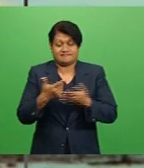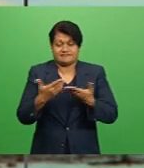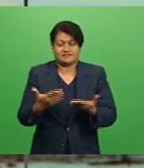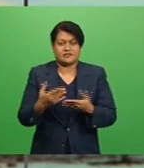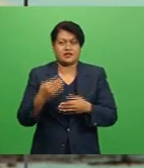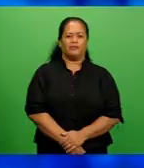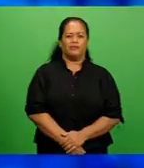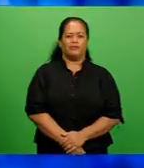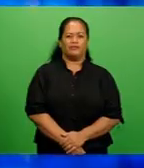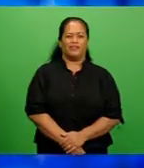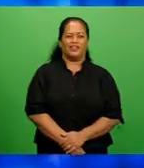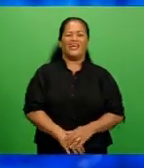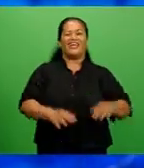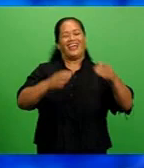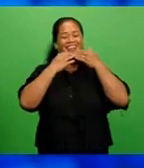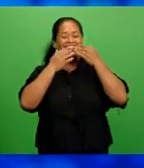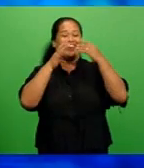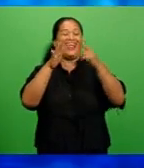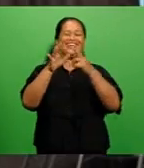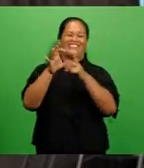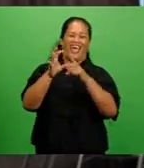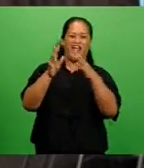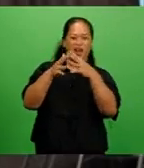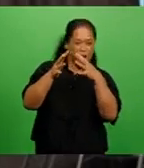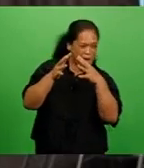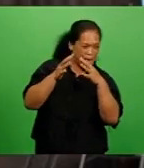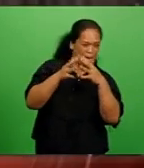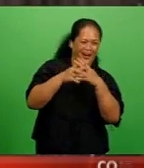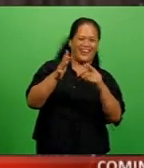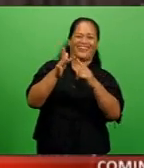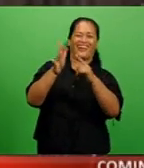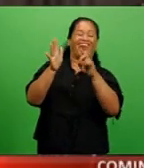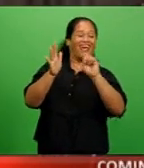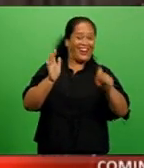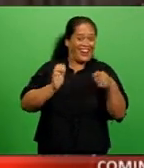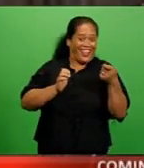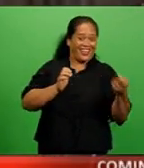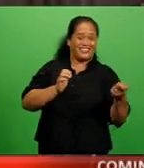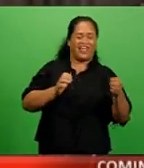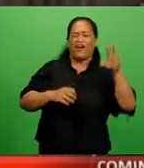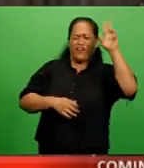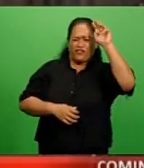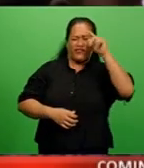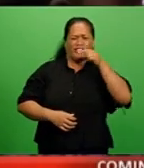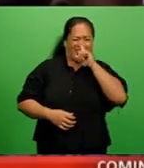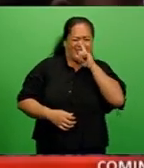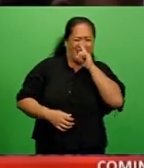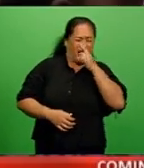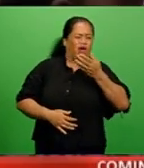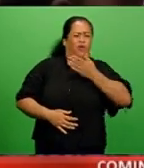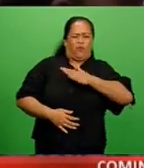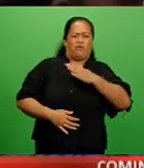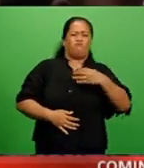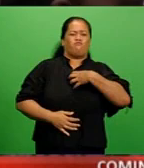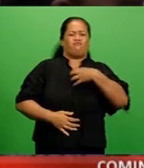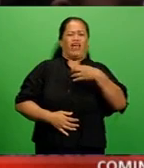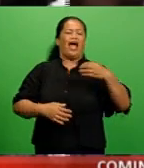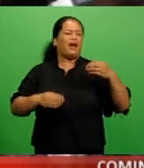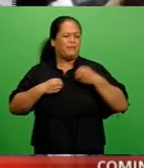with Josiah Nanunga. Thanks, Edwin. Coming up, Fijians wants more business training.